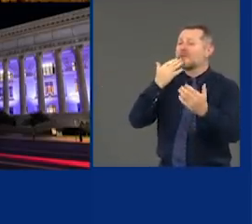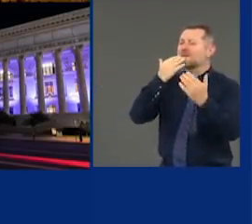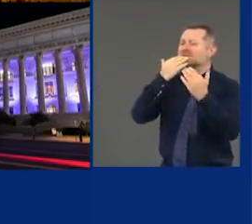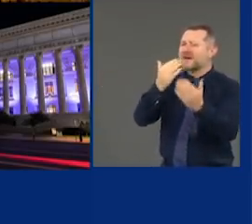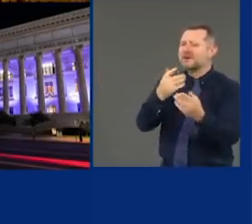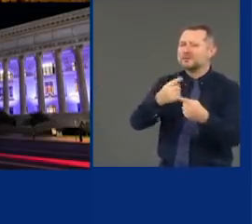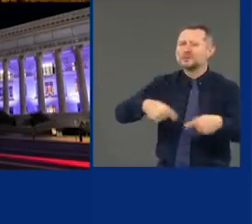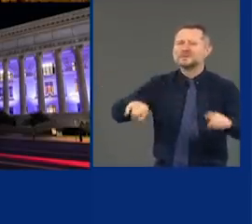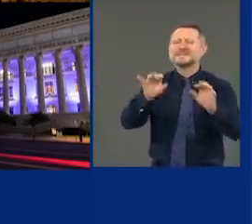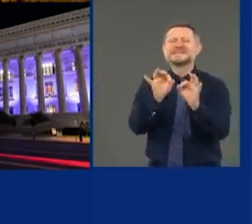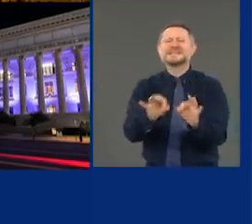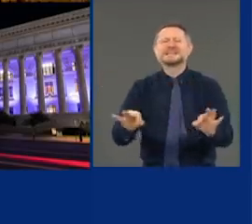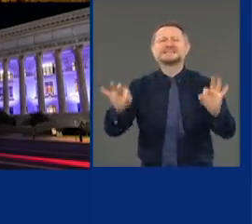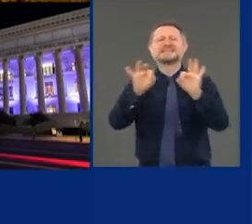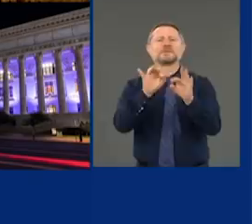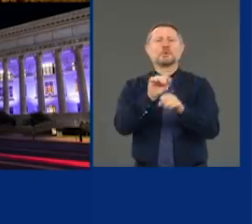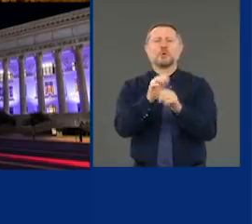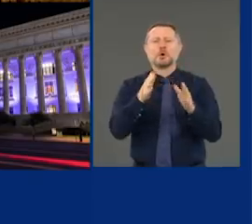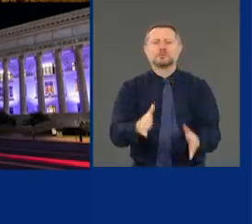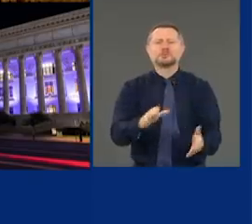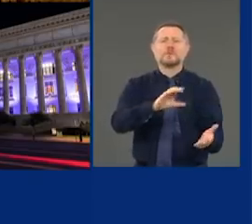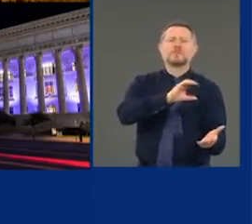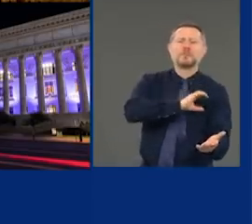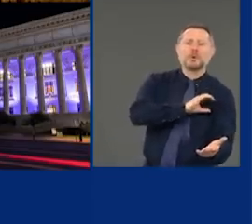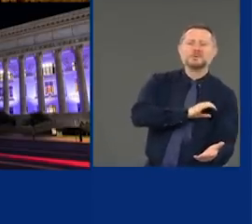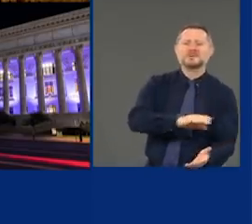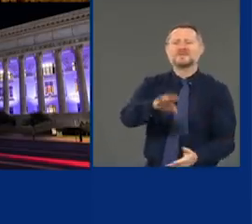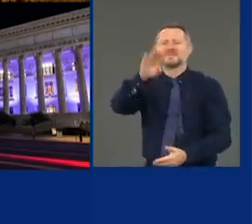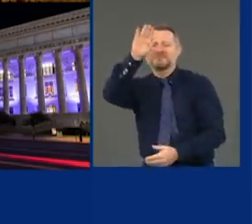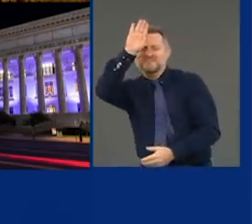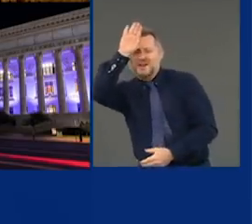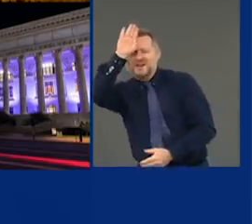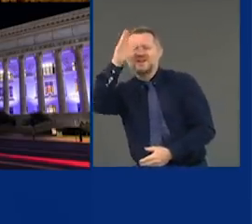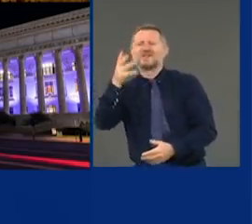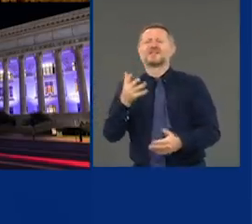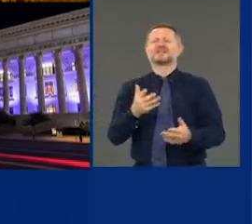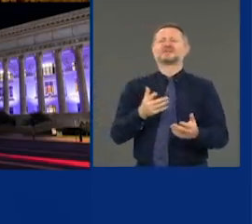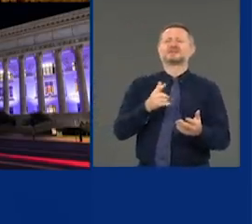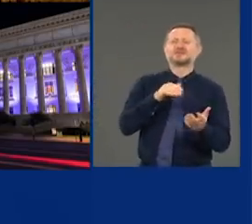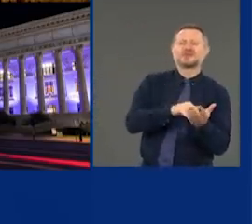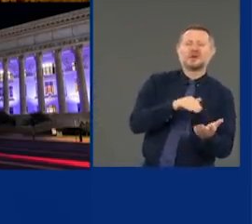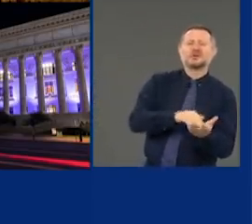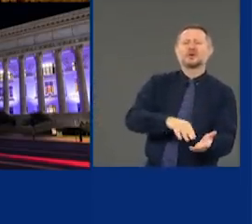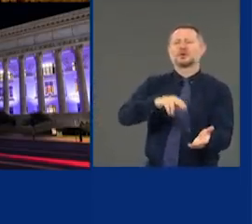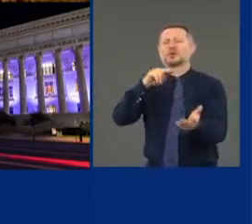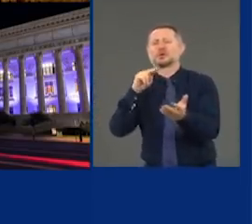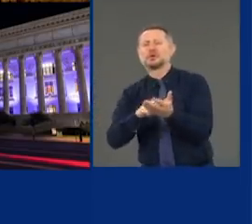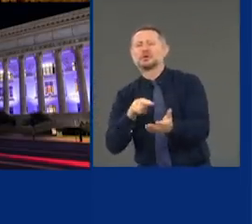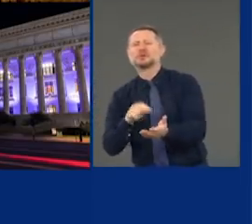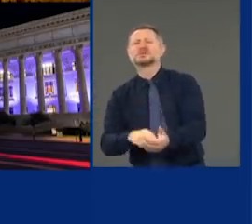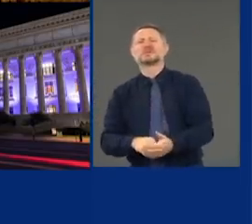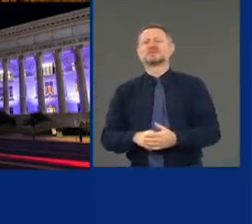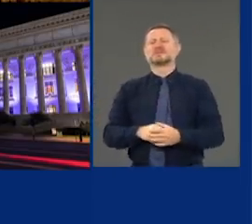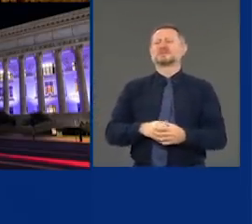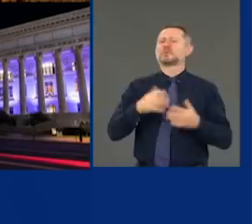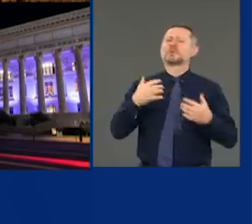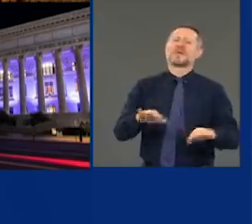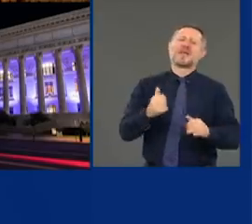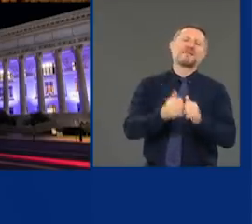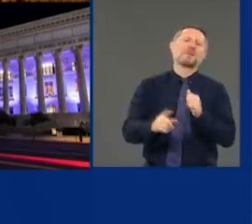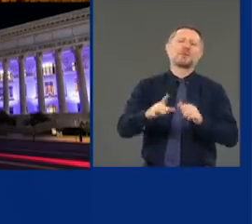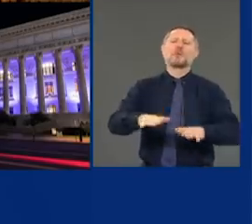essential workers, the police officers, the firefighters, the healthcare workers, the nurses, the doctors, everyone who stepped